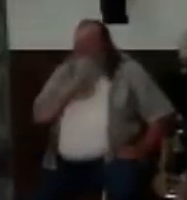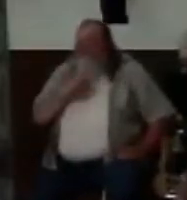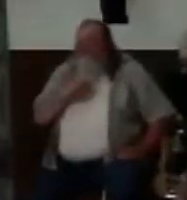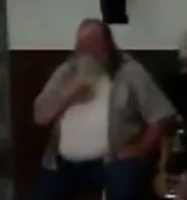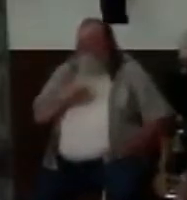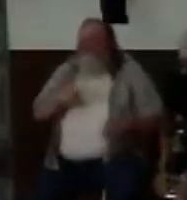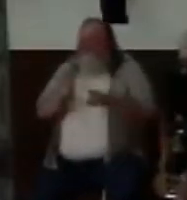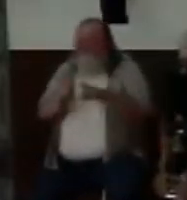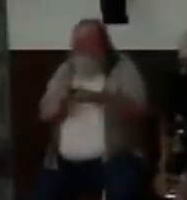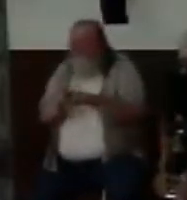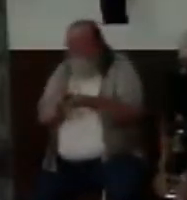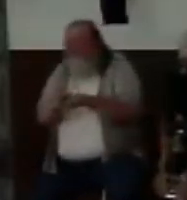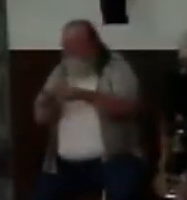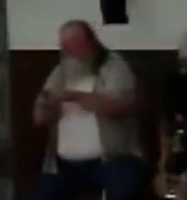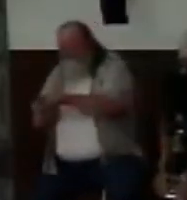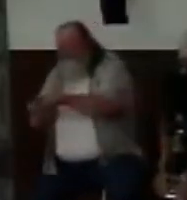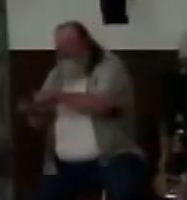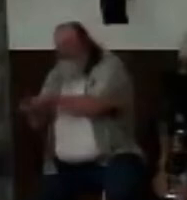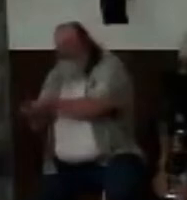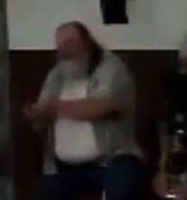Same old, same old.